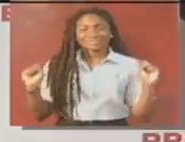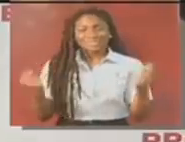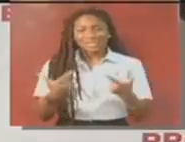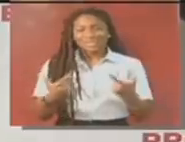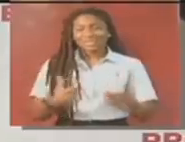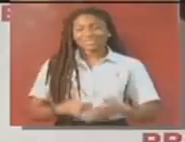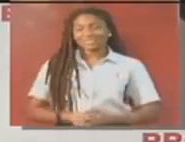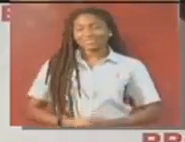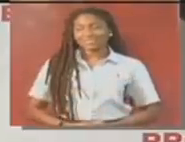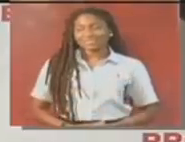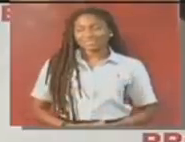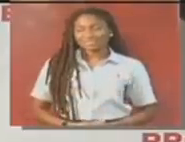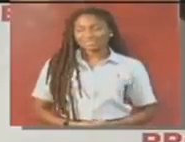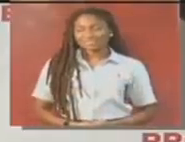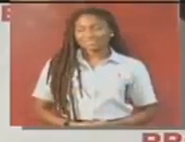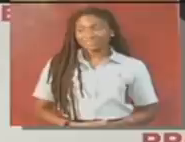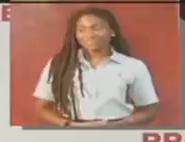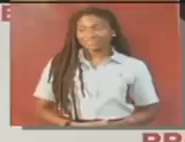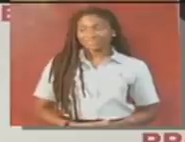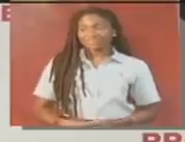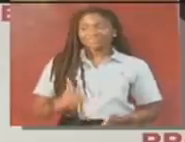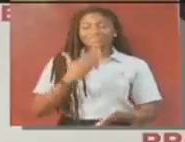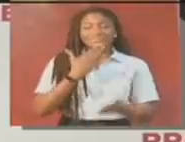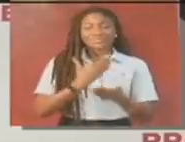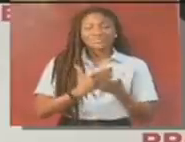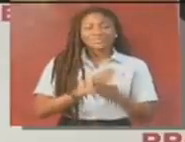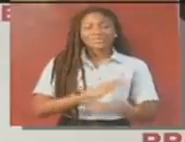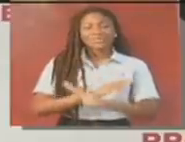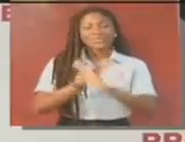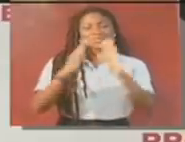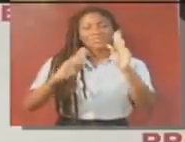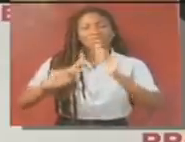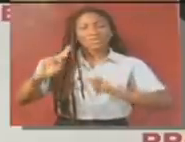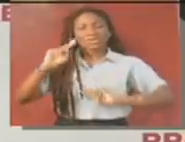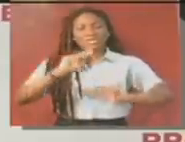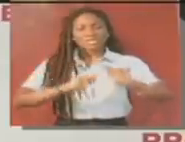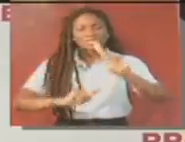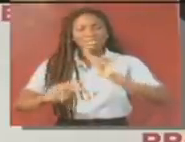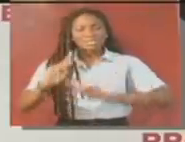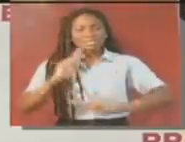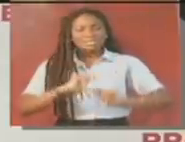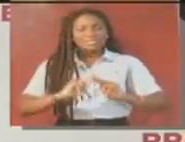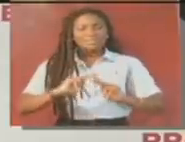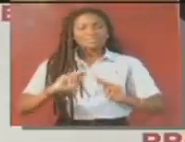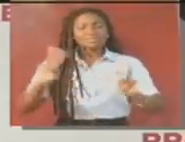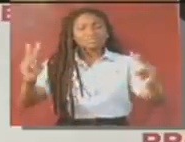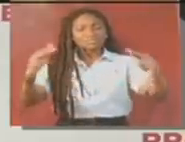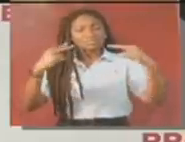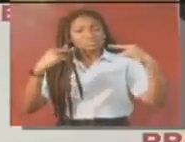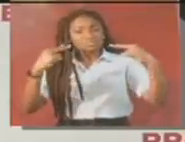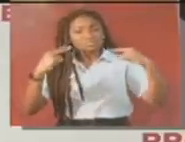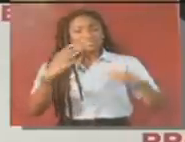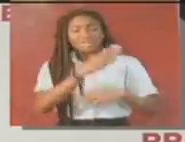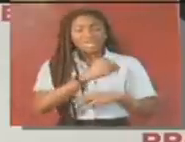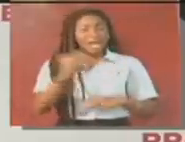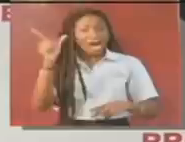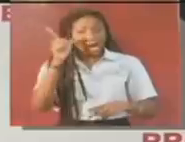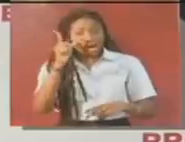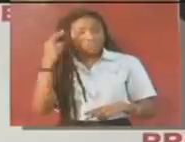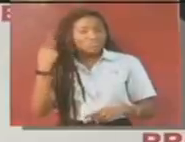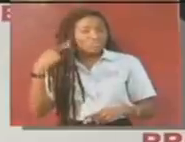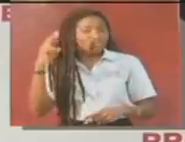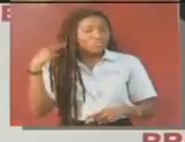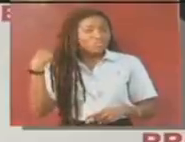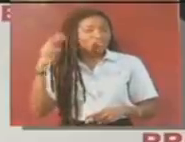Dr. Khan. And good morning to members of the media, members of the viewing and listening public. Let me have my first slide, please.